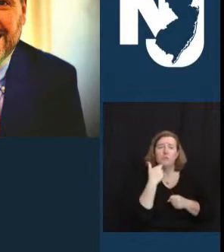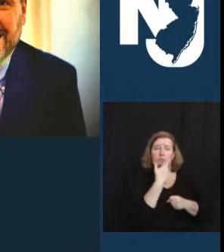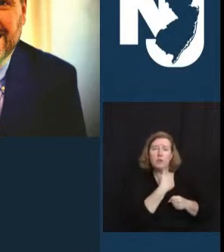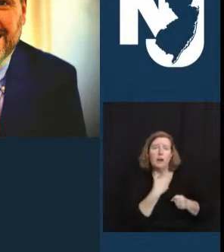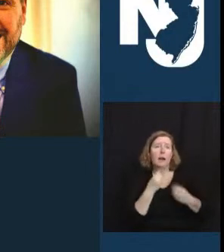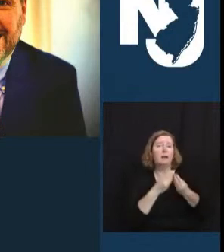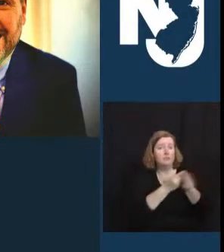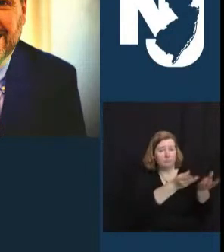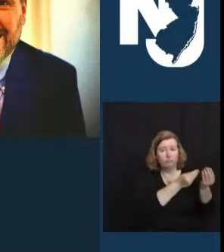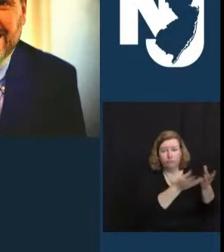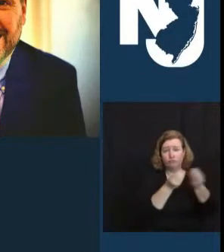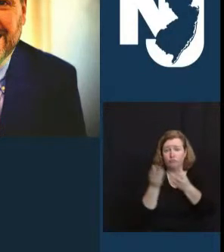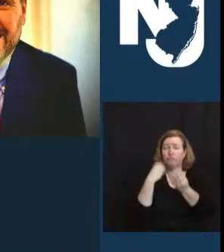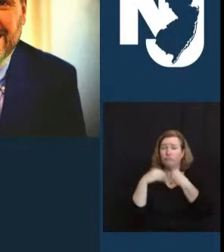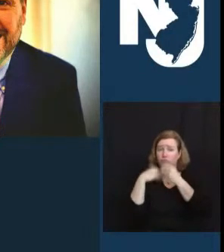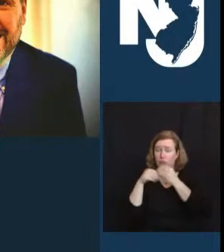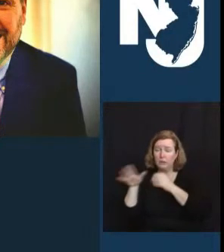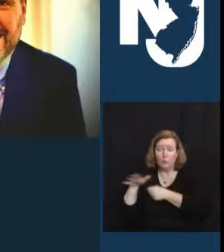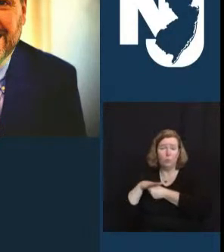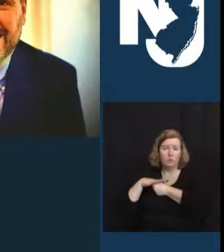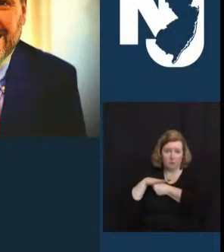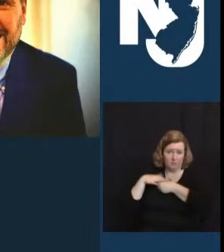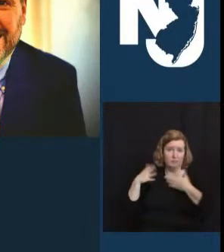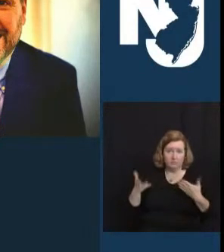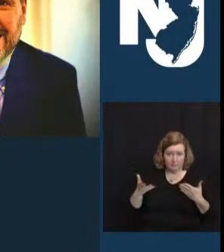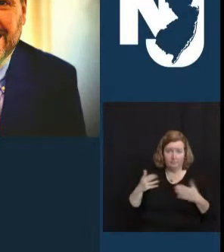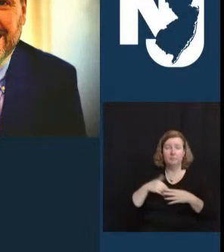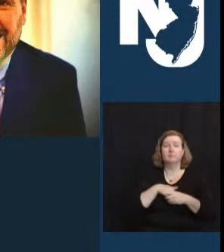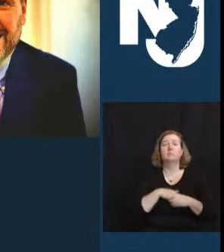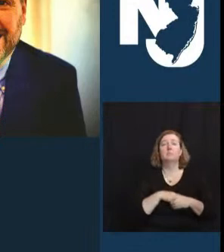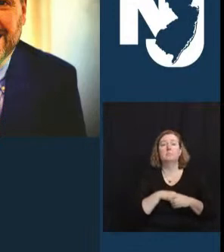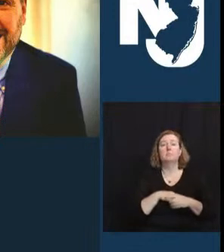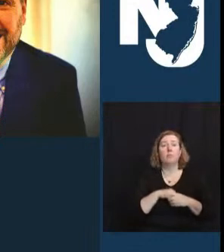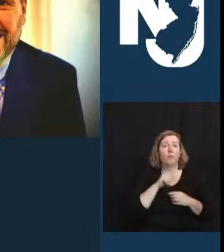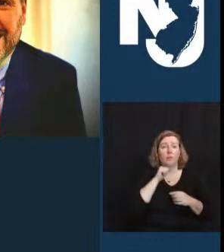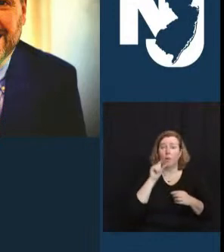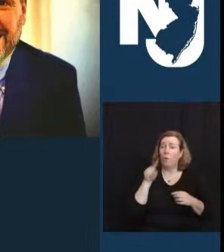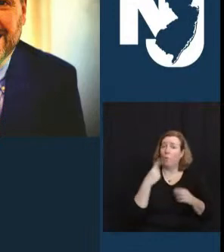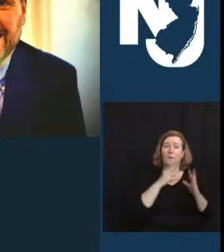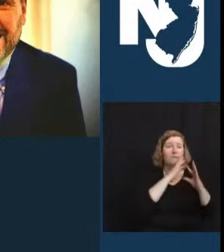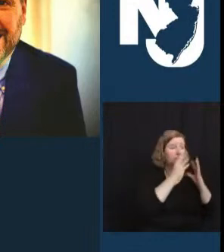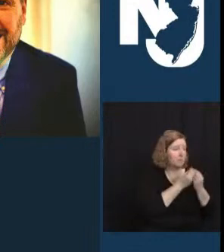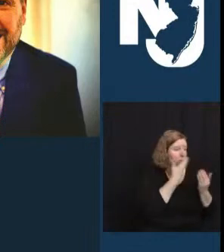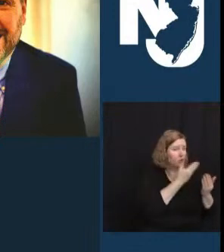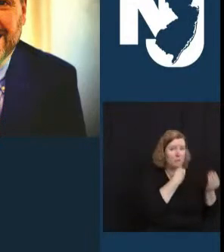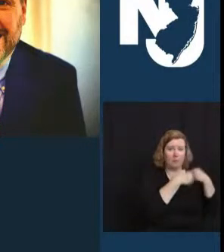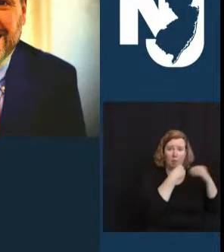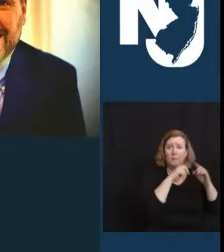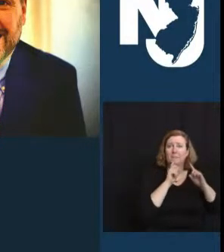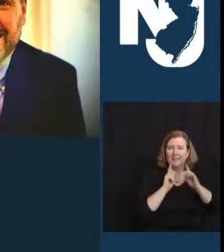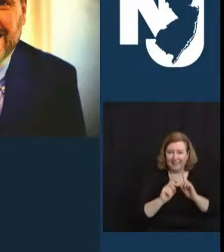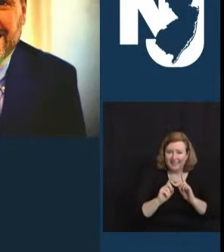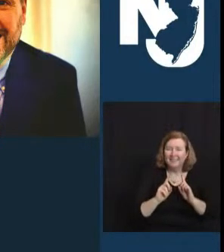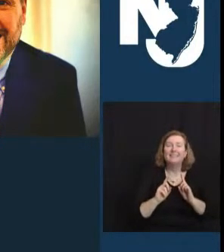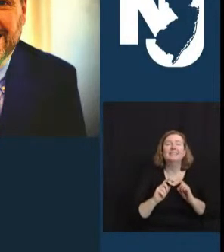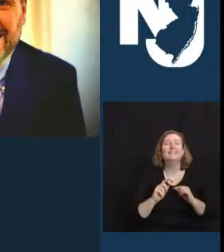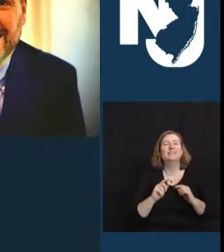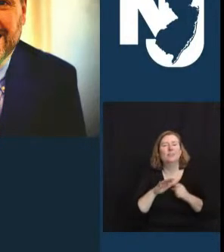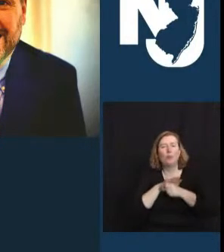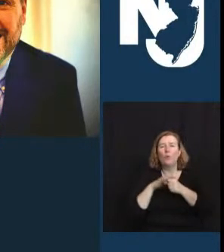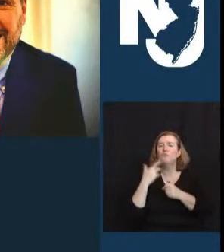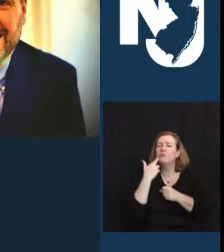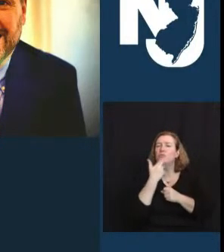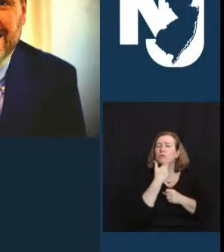in the greater community it serves. So not only are families going to get a good meal, Trenton's local restaurants will also